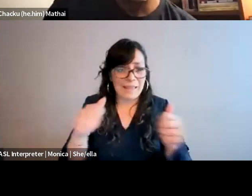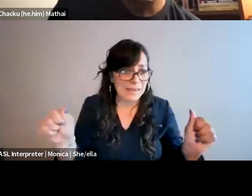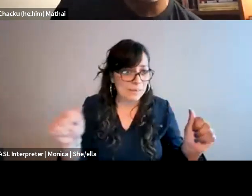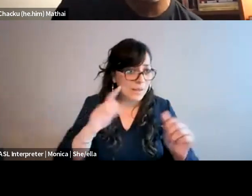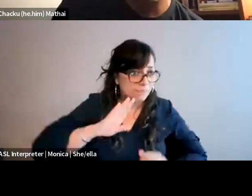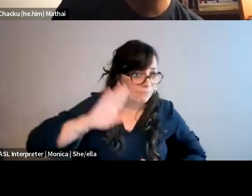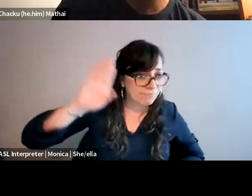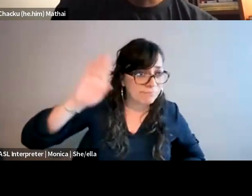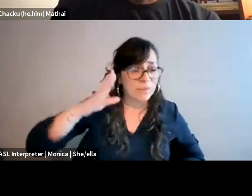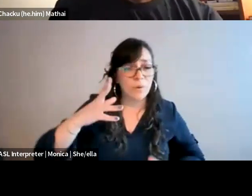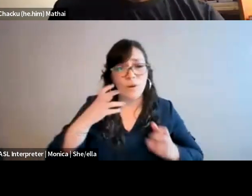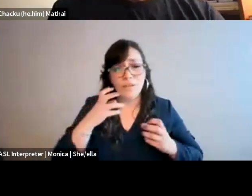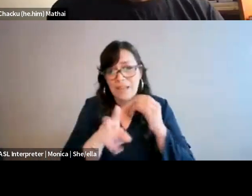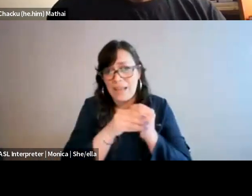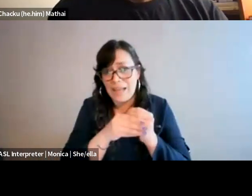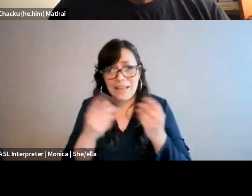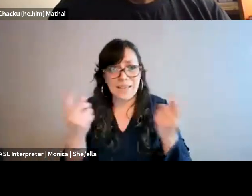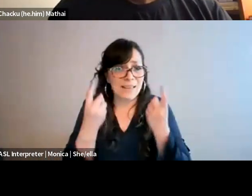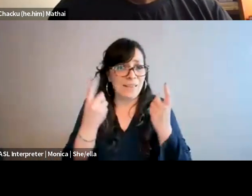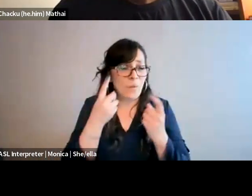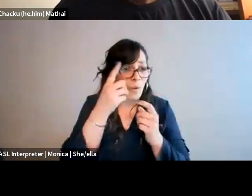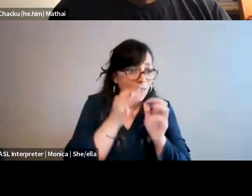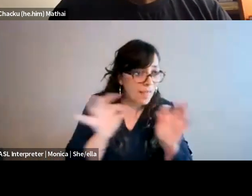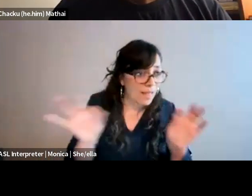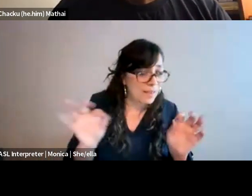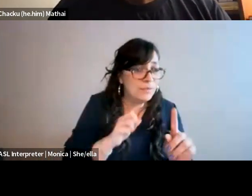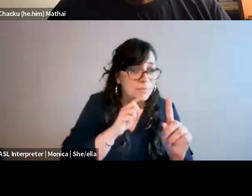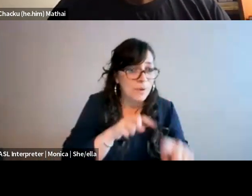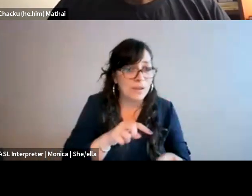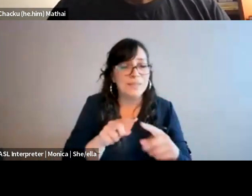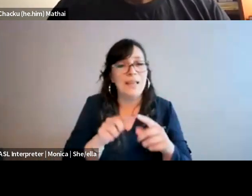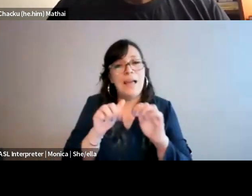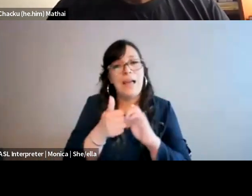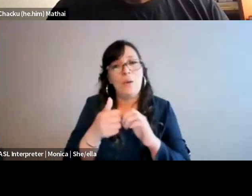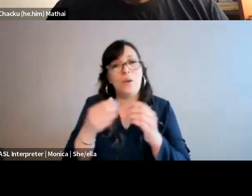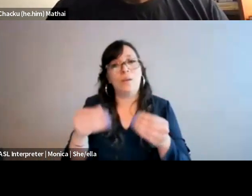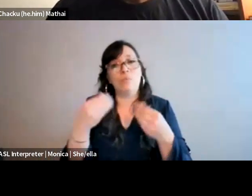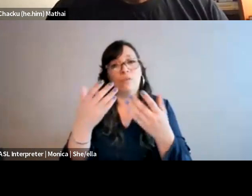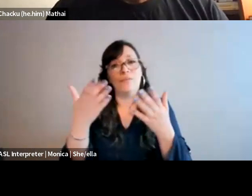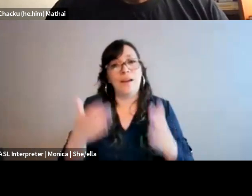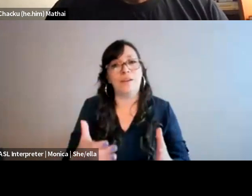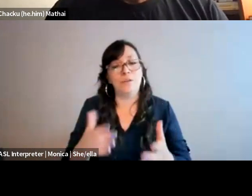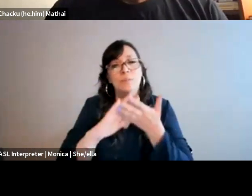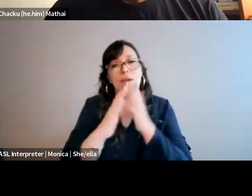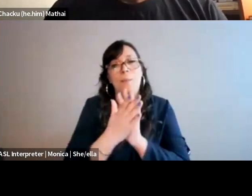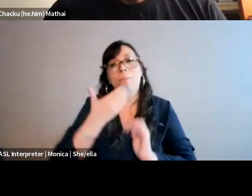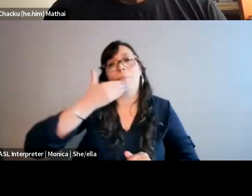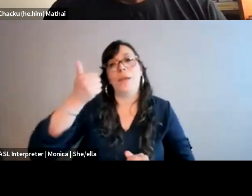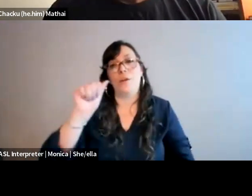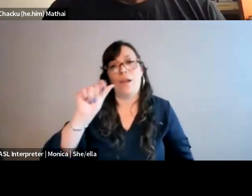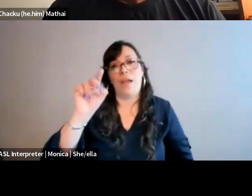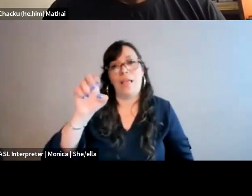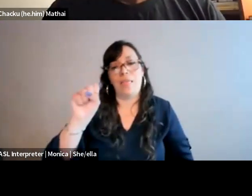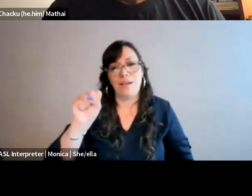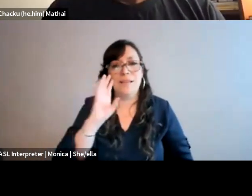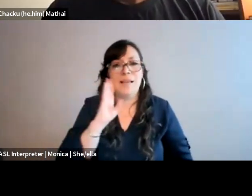just wants to give, if it's a one-liner response on how can providers be allies and help resist.